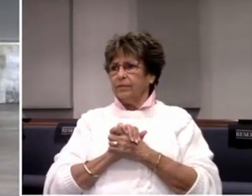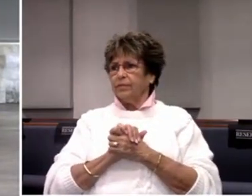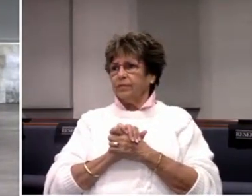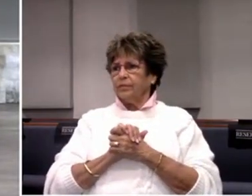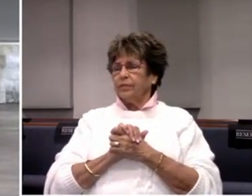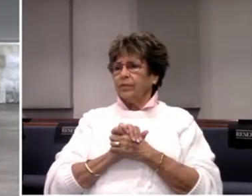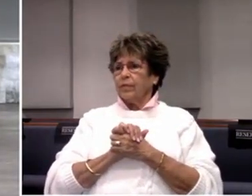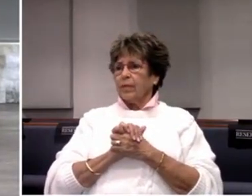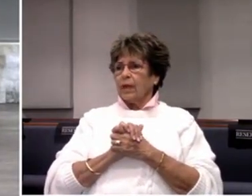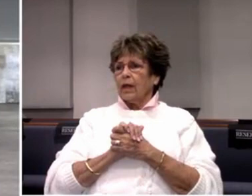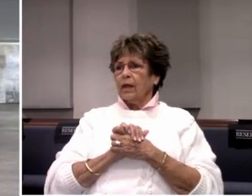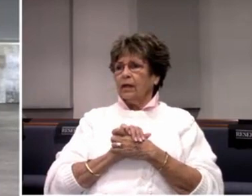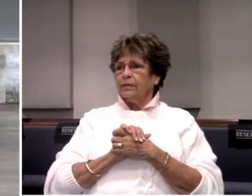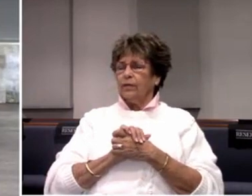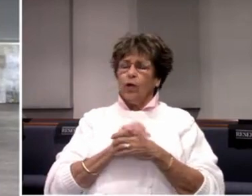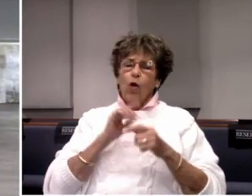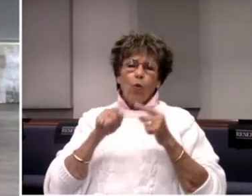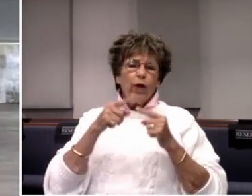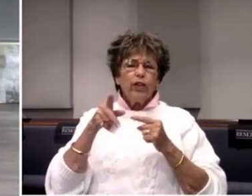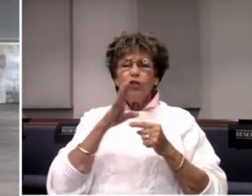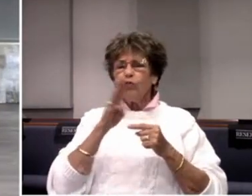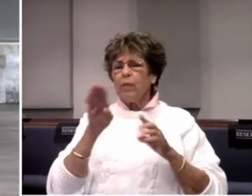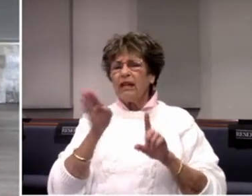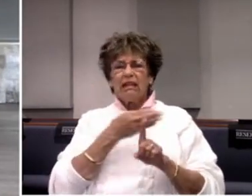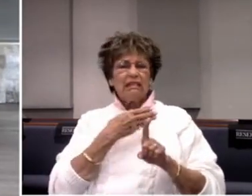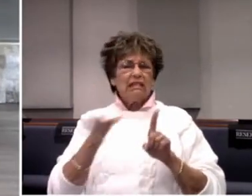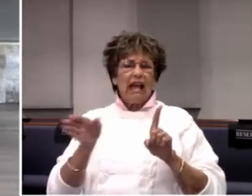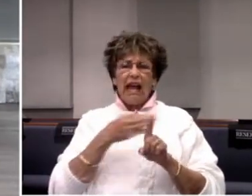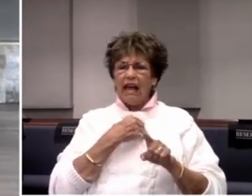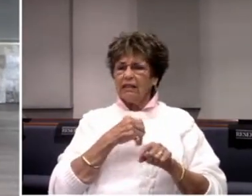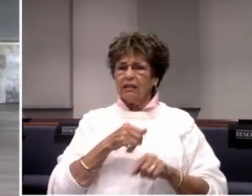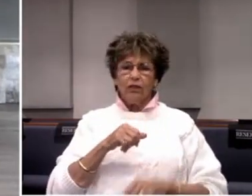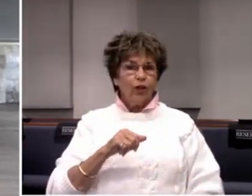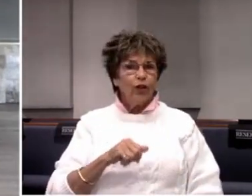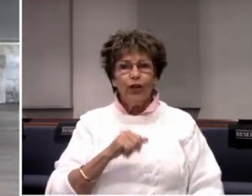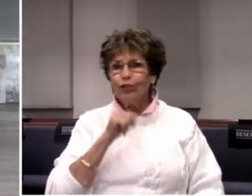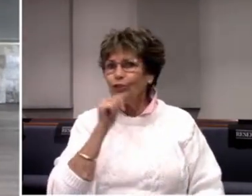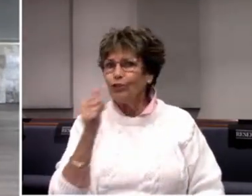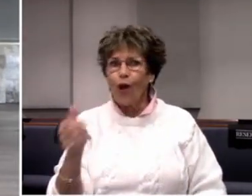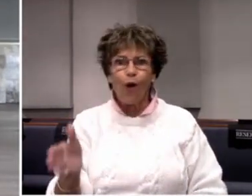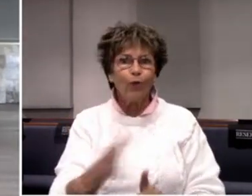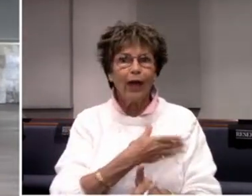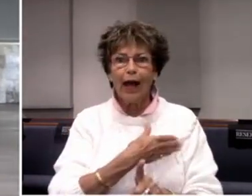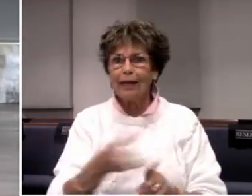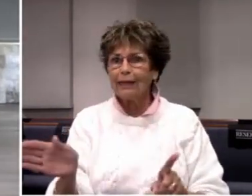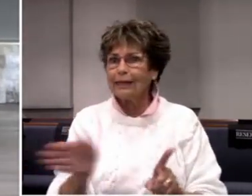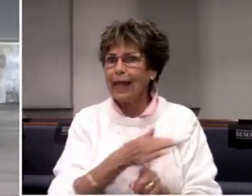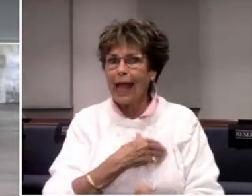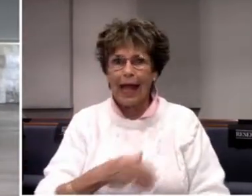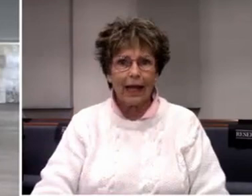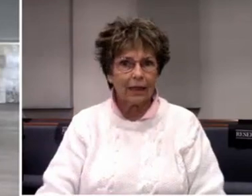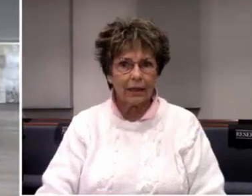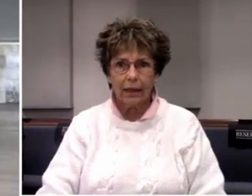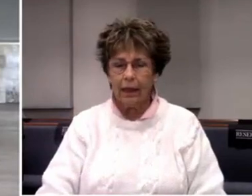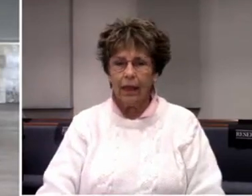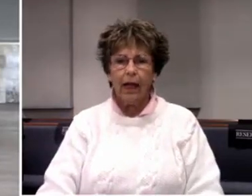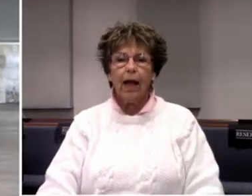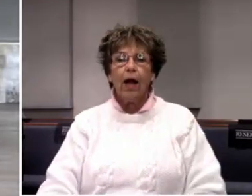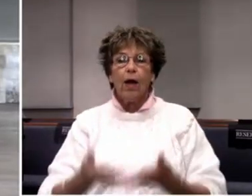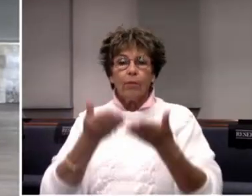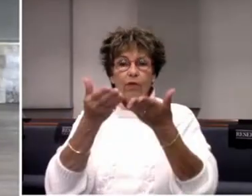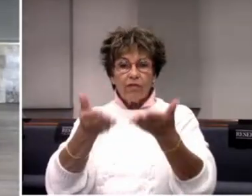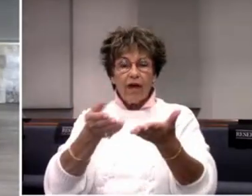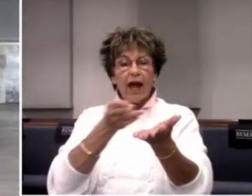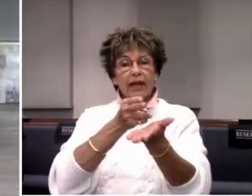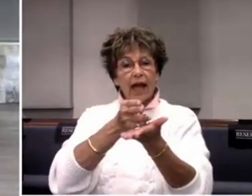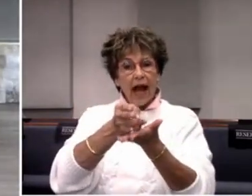when you've been attacked. He's dealing with providing honesty with people who are dishonest. But you're to